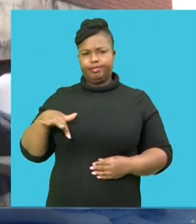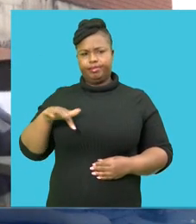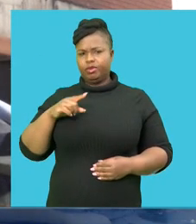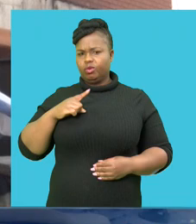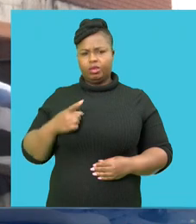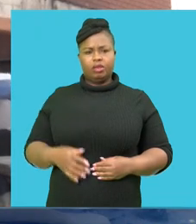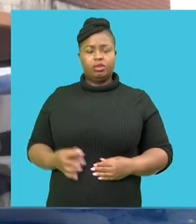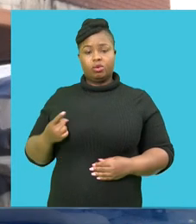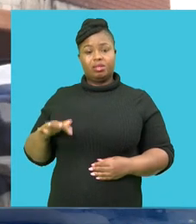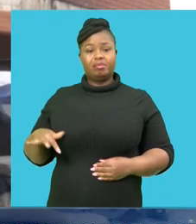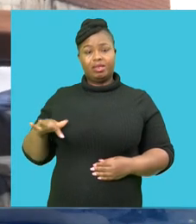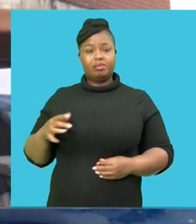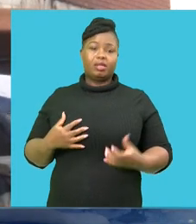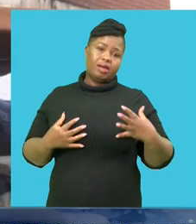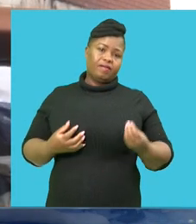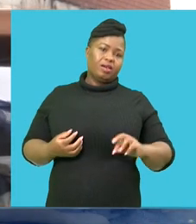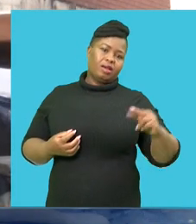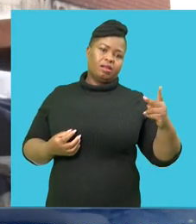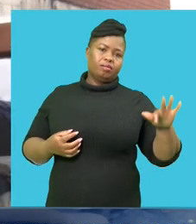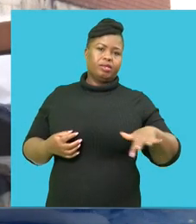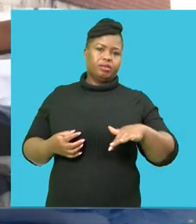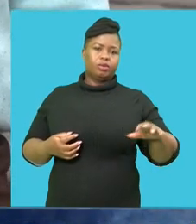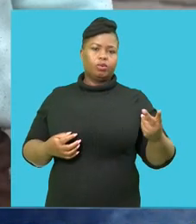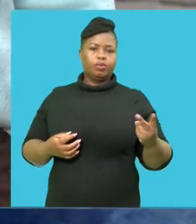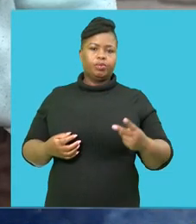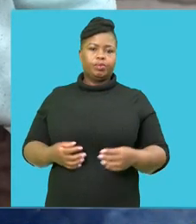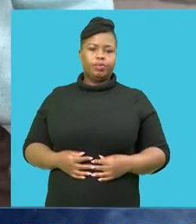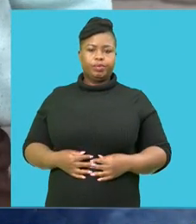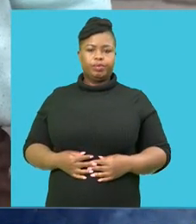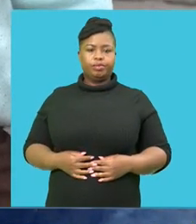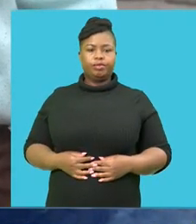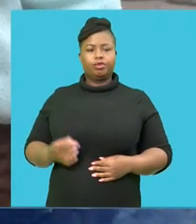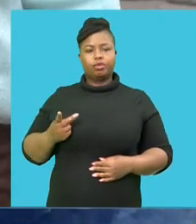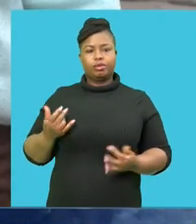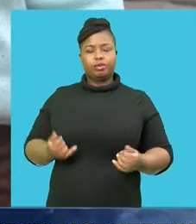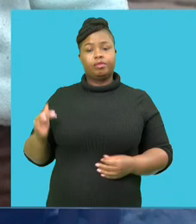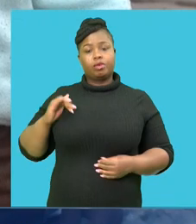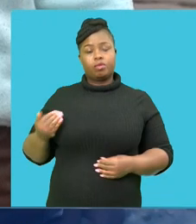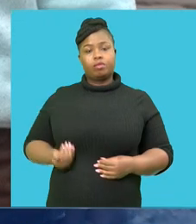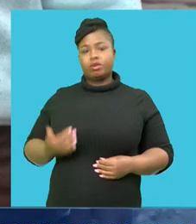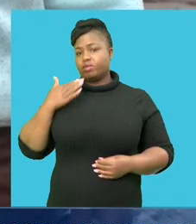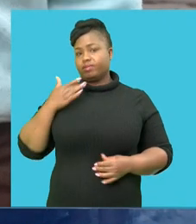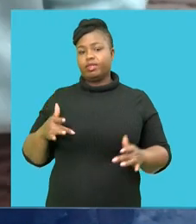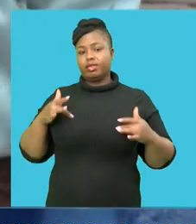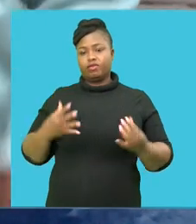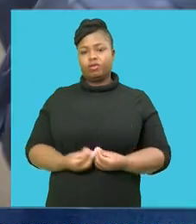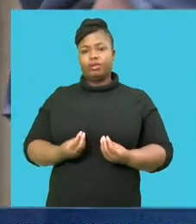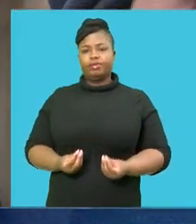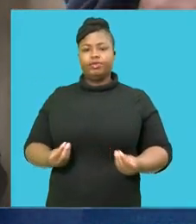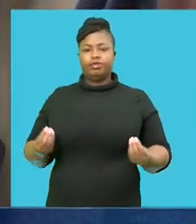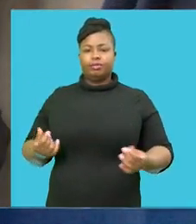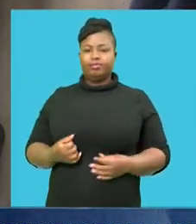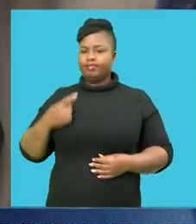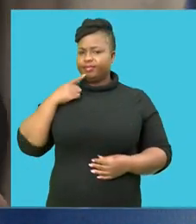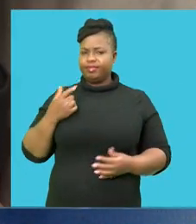it's not only this place but in Nangale Phezulu there's another place for it. Kusenjalo wesifazane ohlala nezingane ezincane uthi